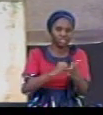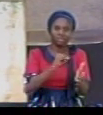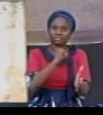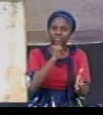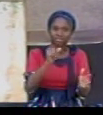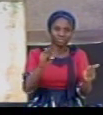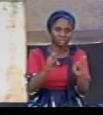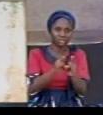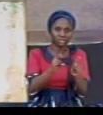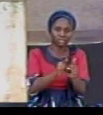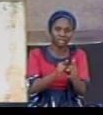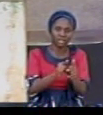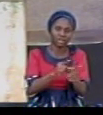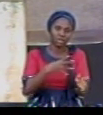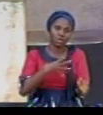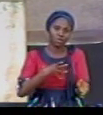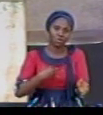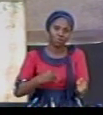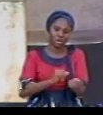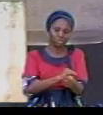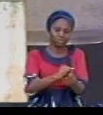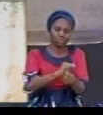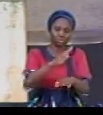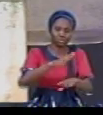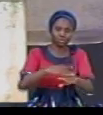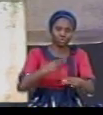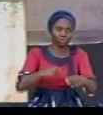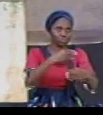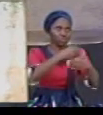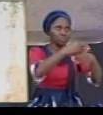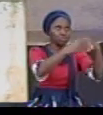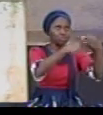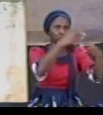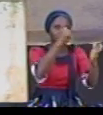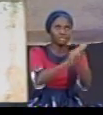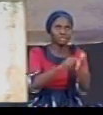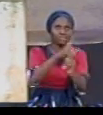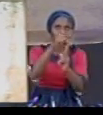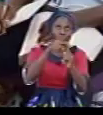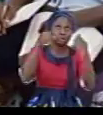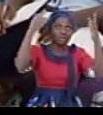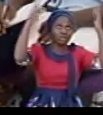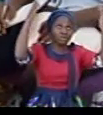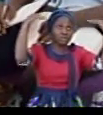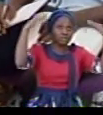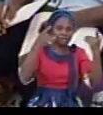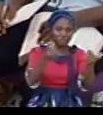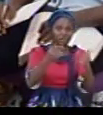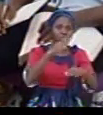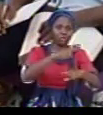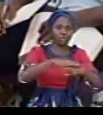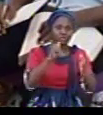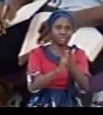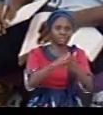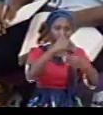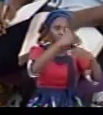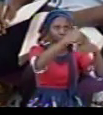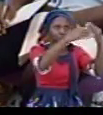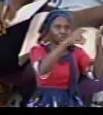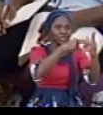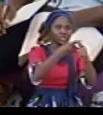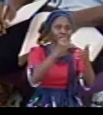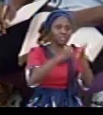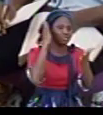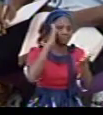a wall, that when a vehement rain comes upon that wall, all the whitewash is